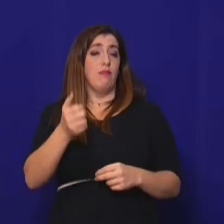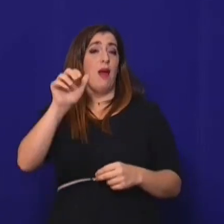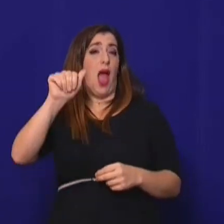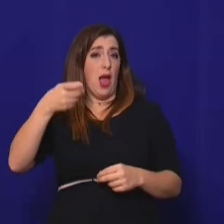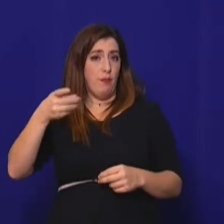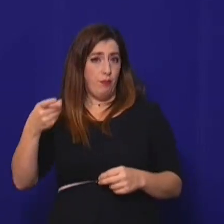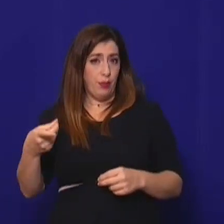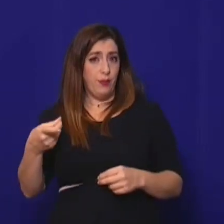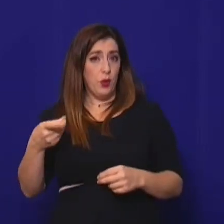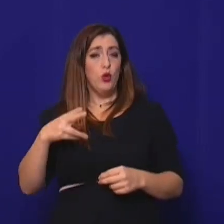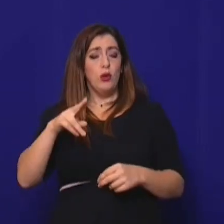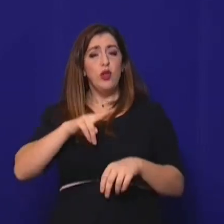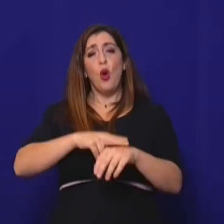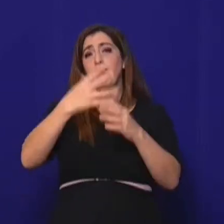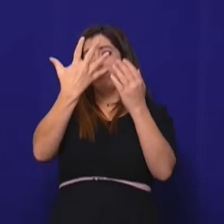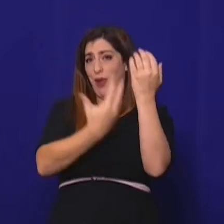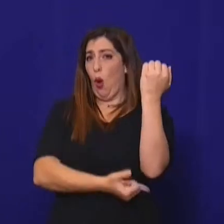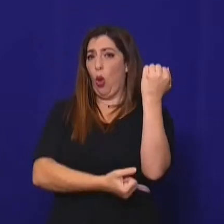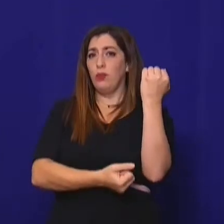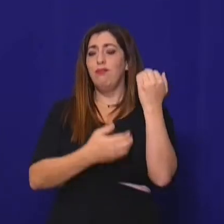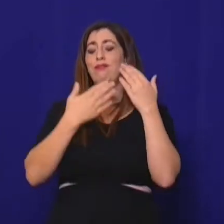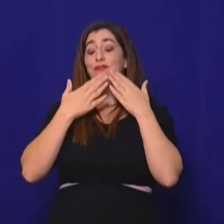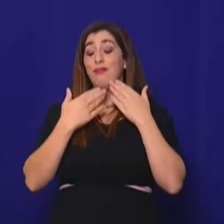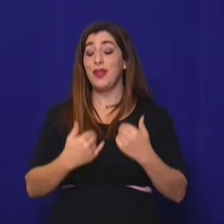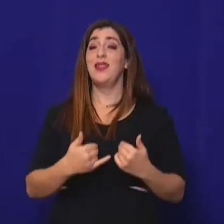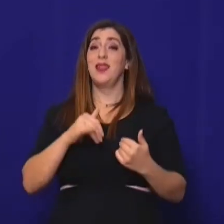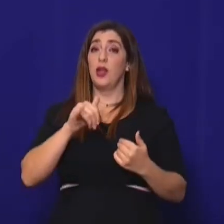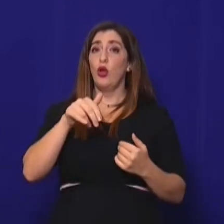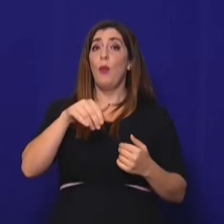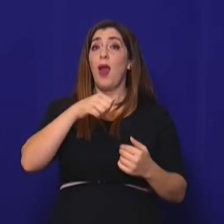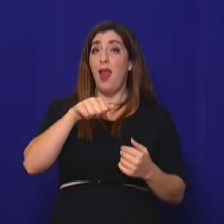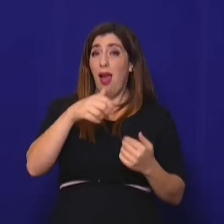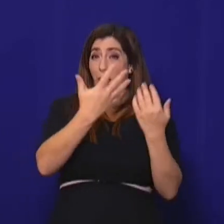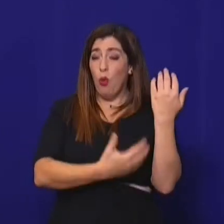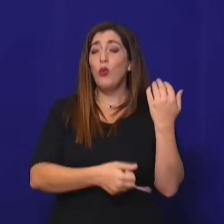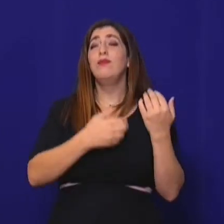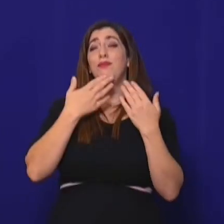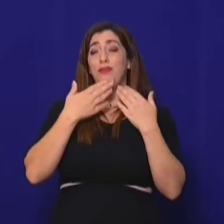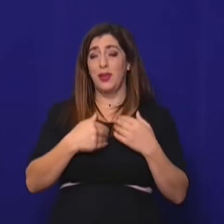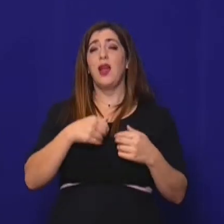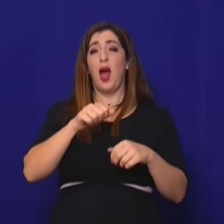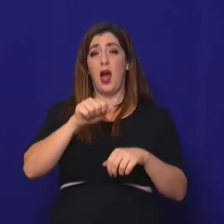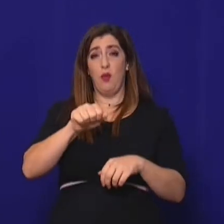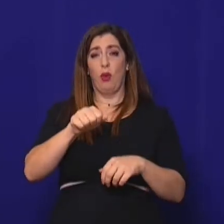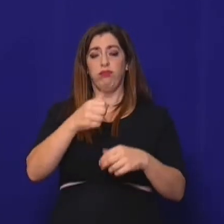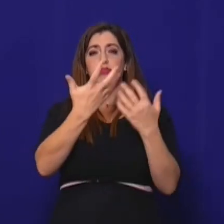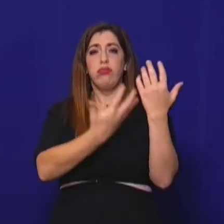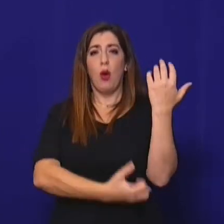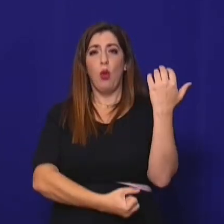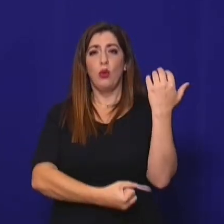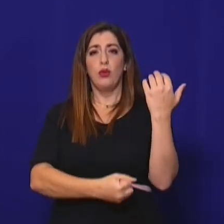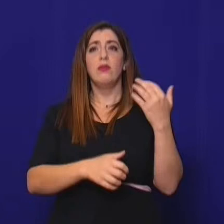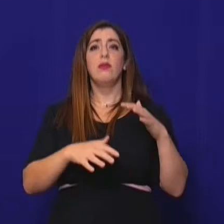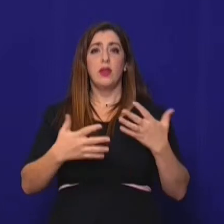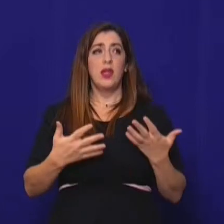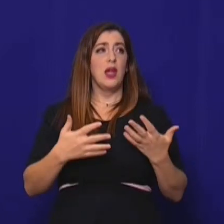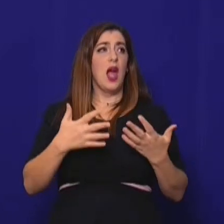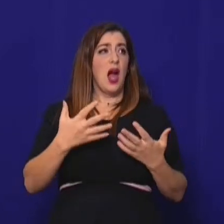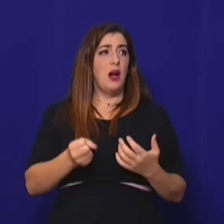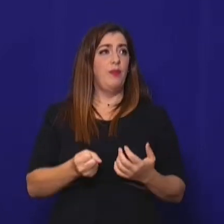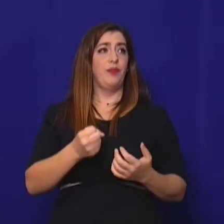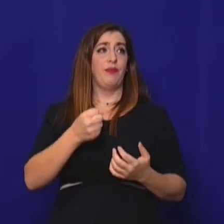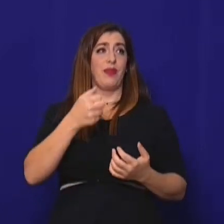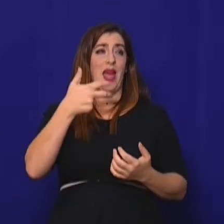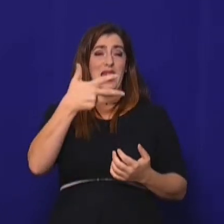biex tiddownloadjawha. Infatti sa issa aħna kellna 85,204 li downloadjawha li